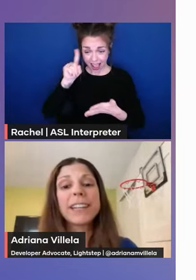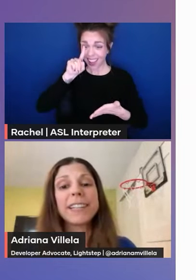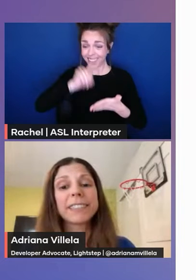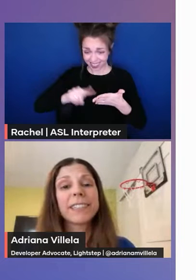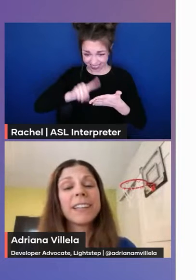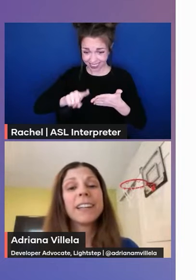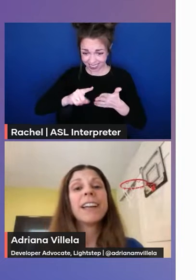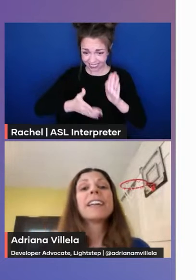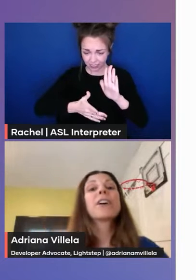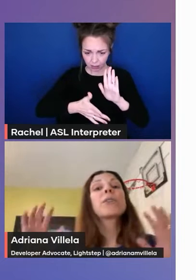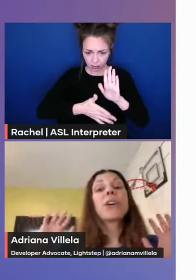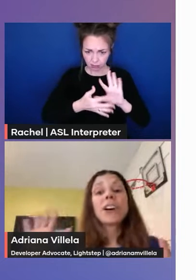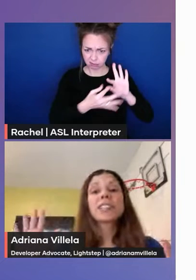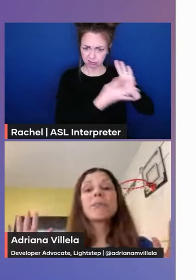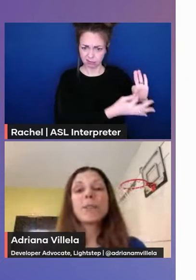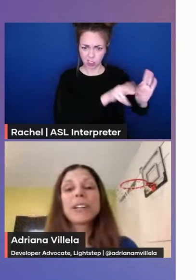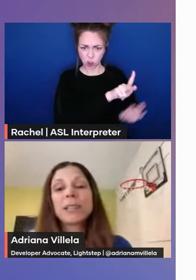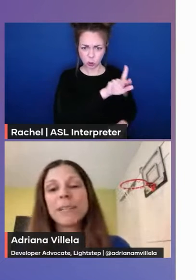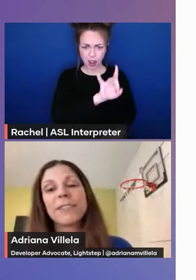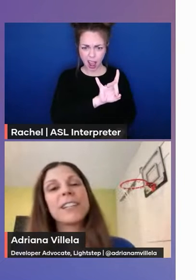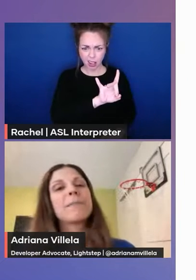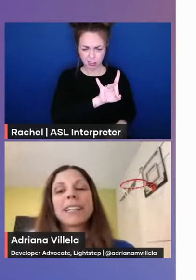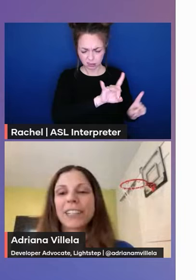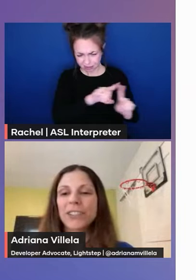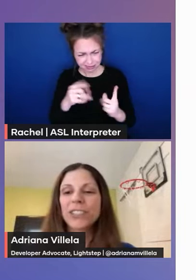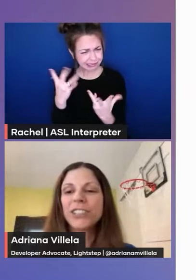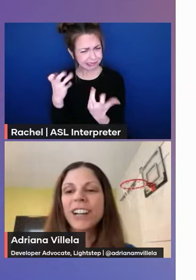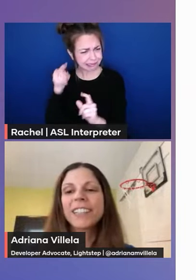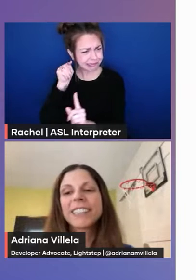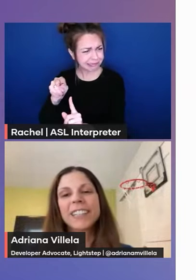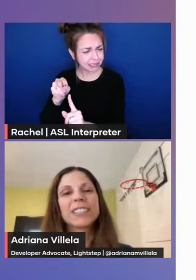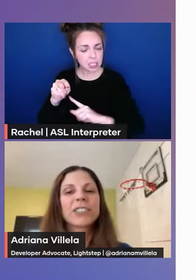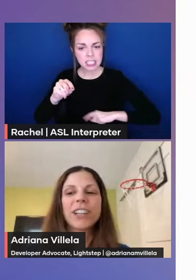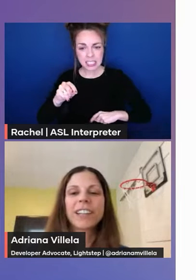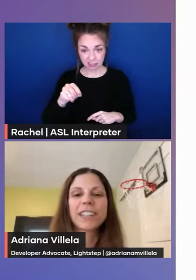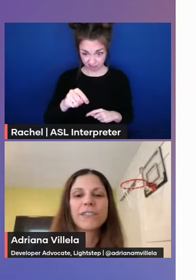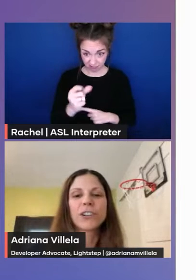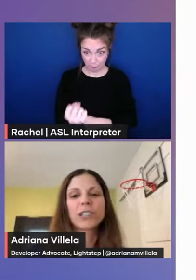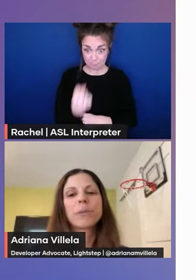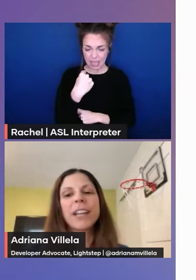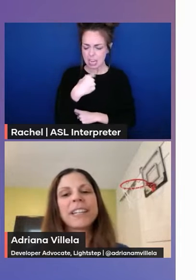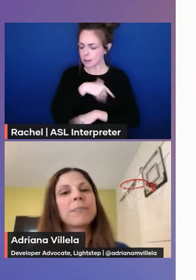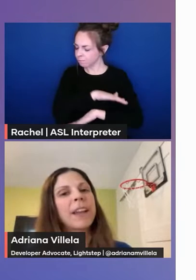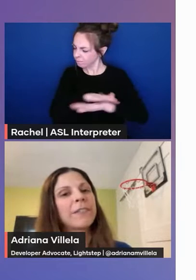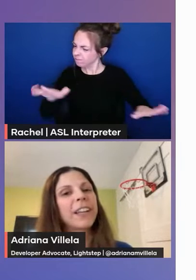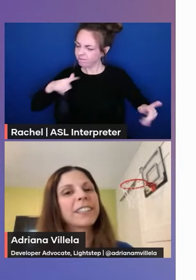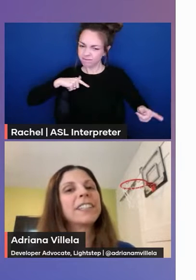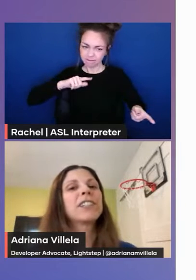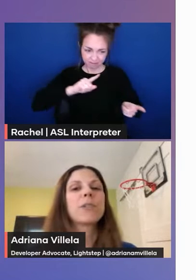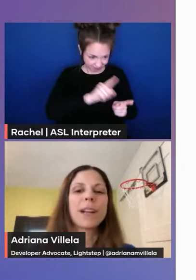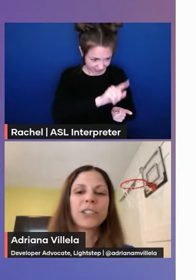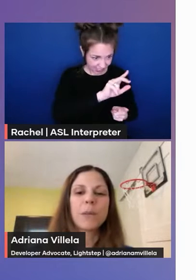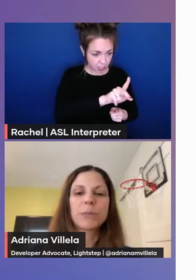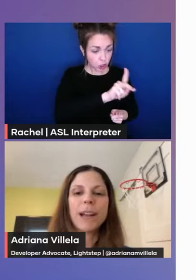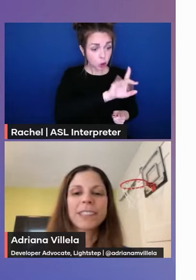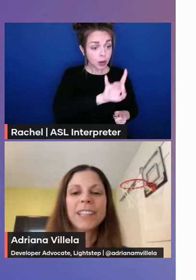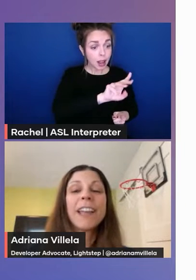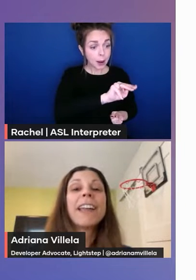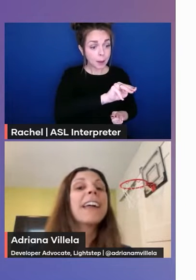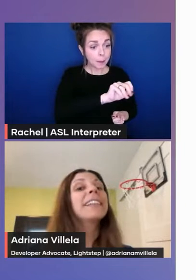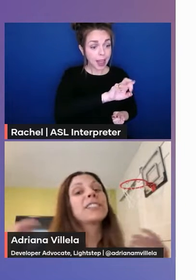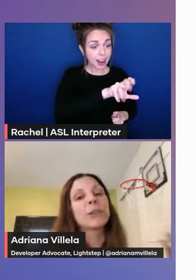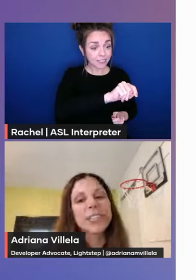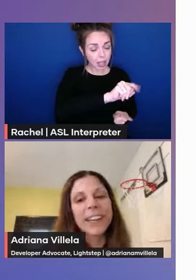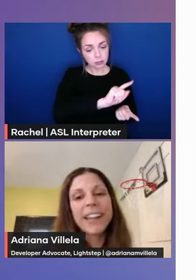in Kubernetes. Now, not to be one to be defeated by technology, I decided to learn how to convert Kubernetes manifests into Nomad job